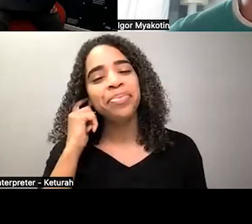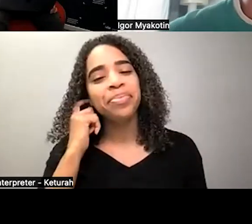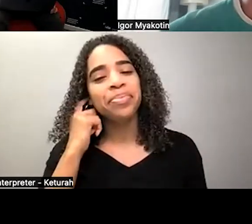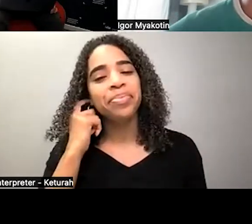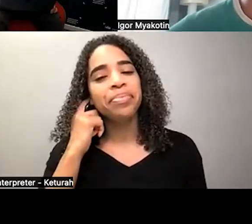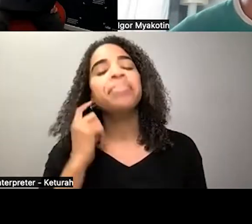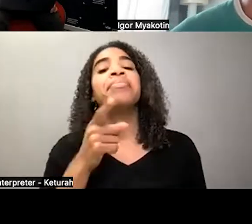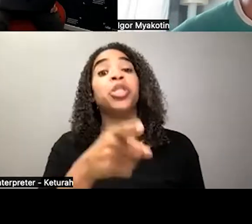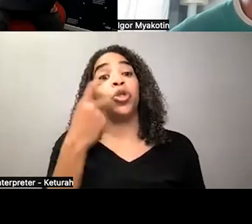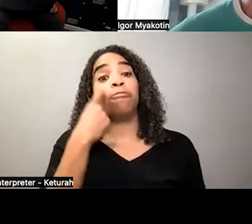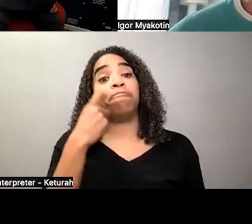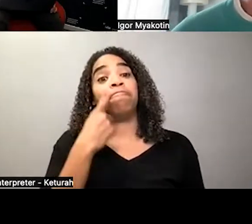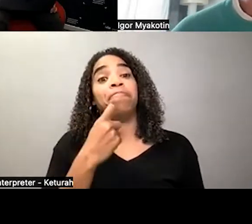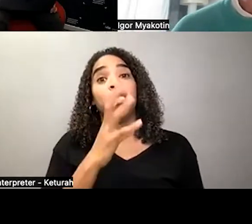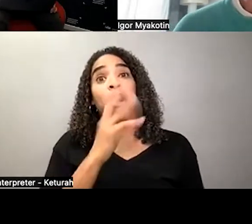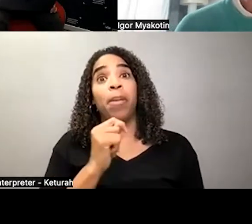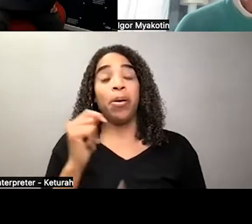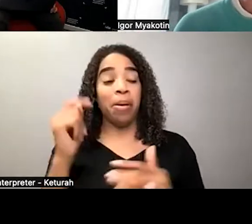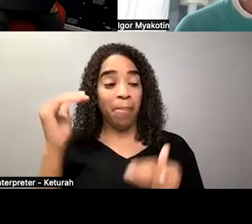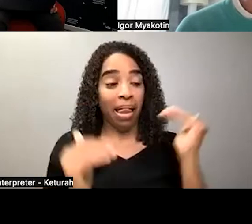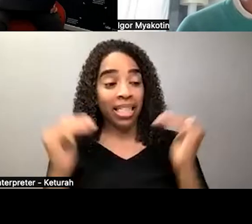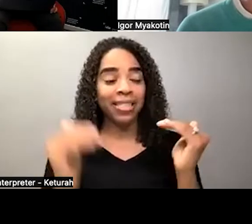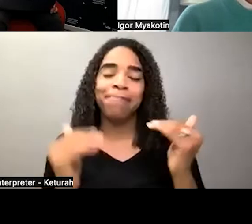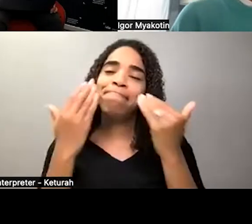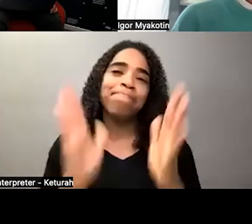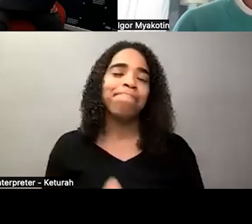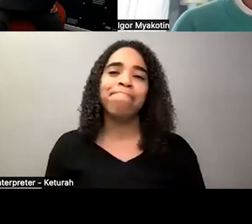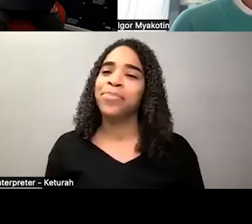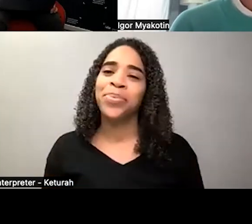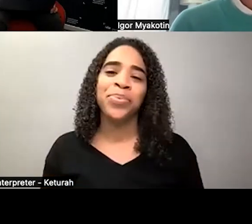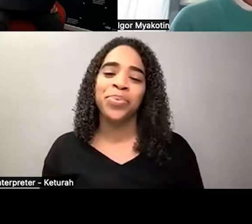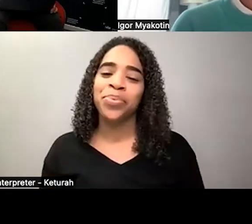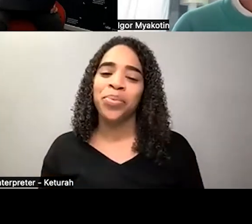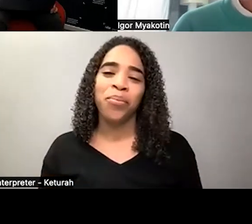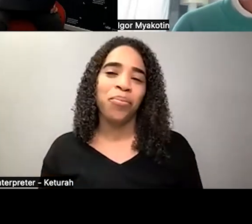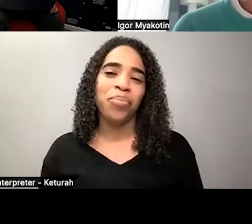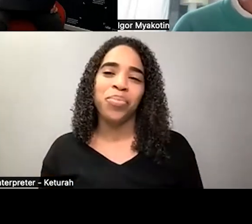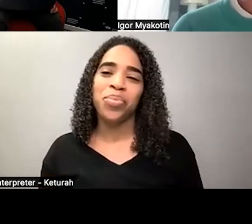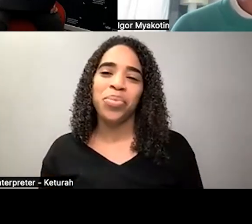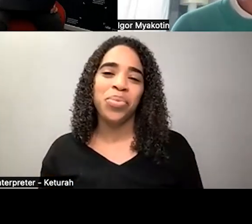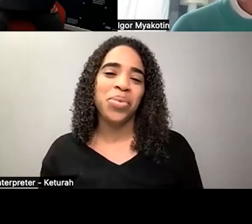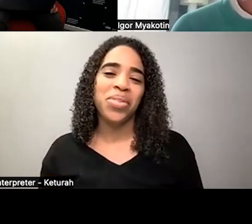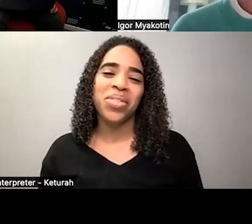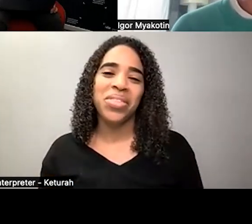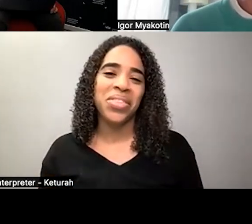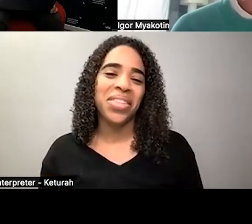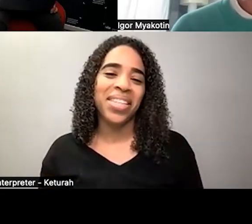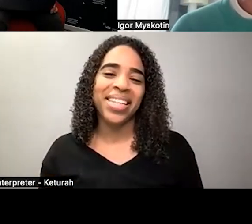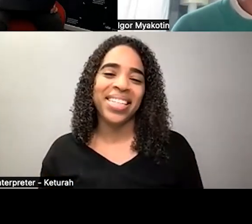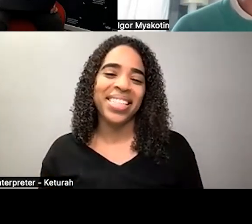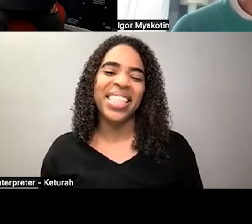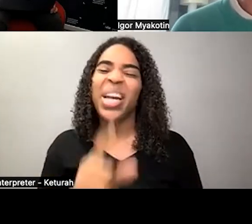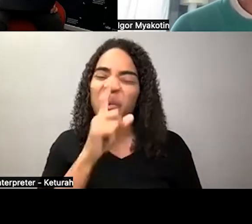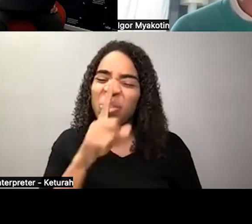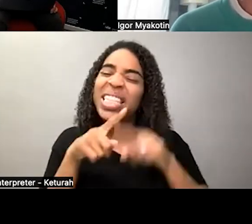Speaking about balance, I don't know, like we are, yeah, it really depends